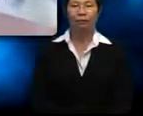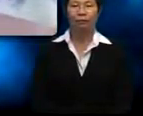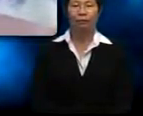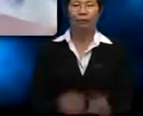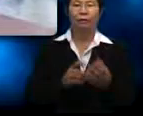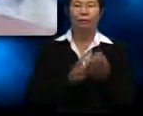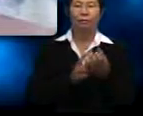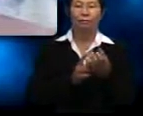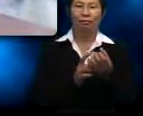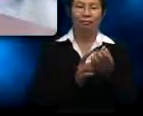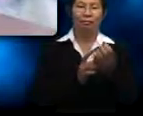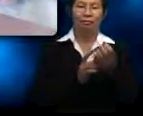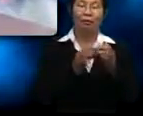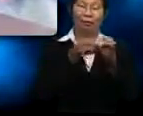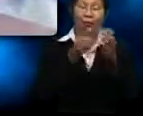come down.